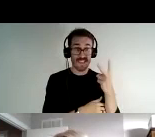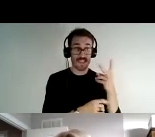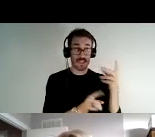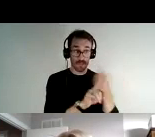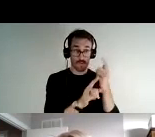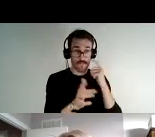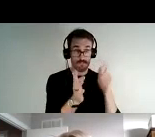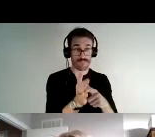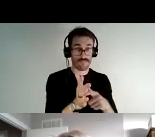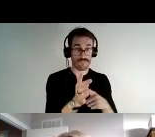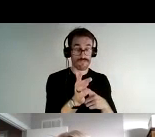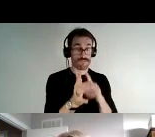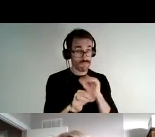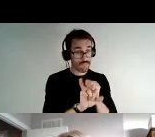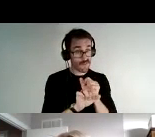reporting? That's